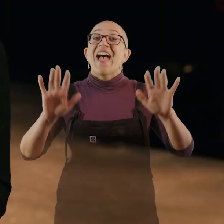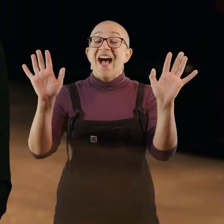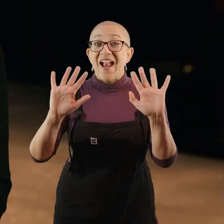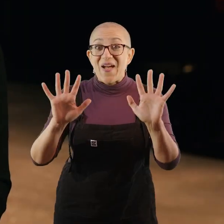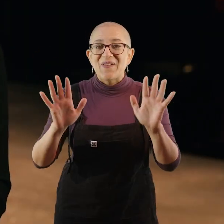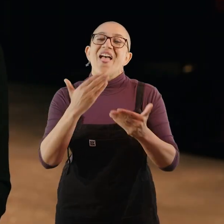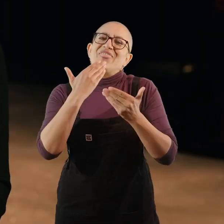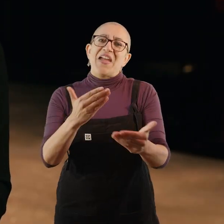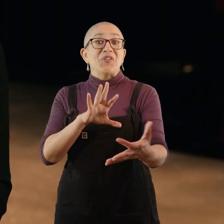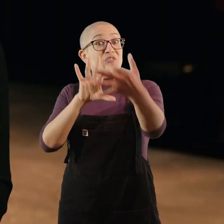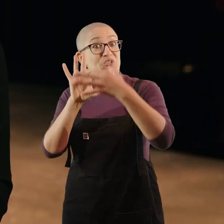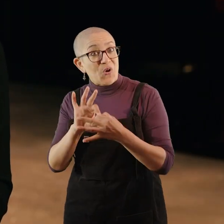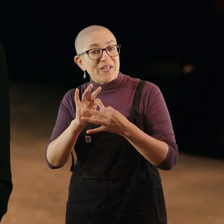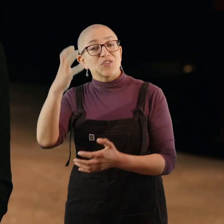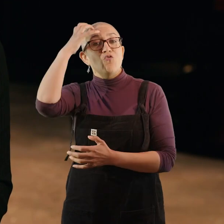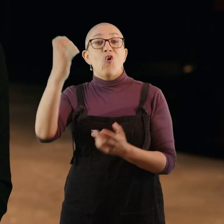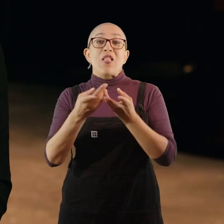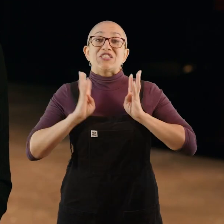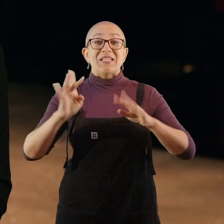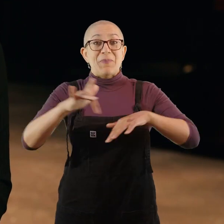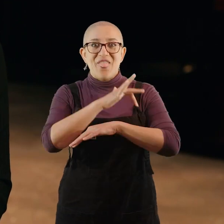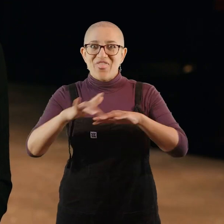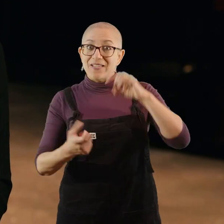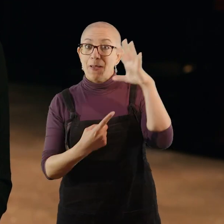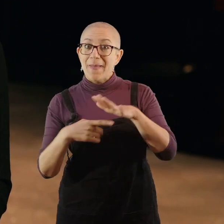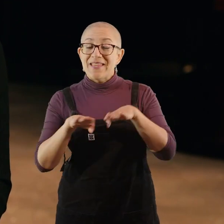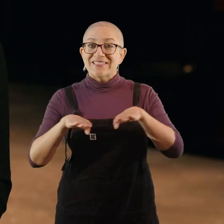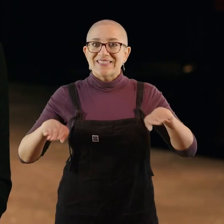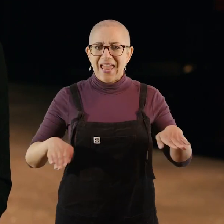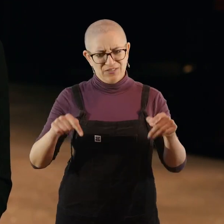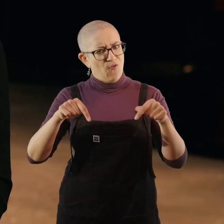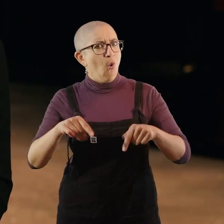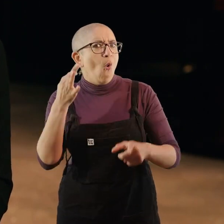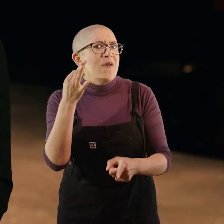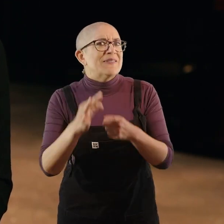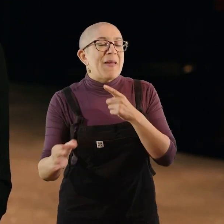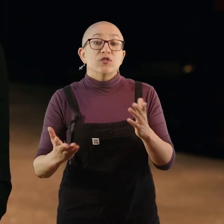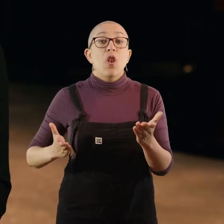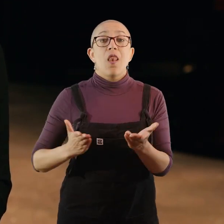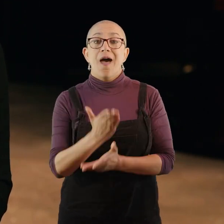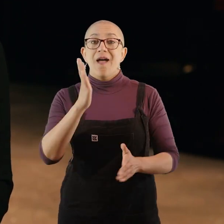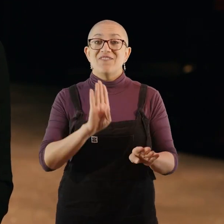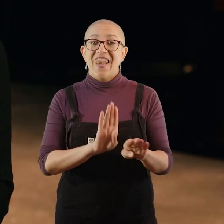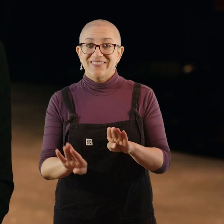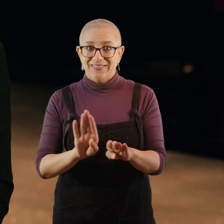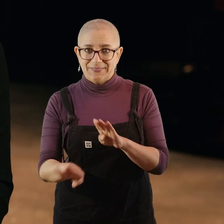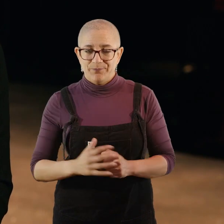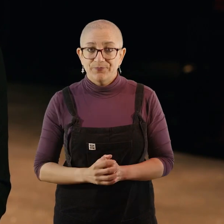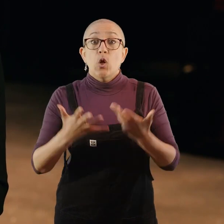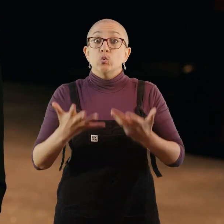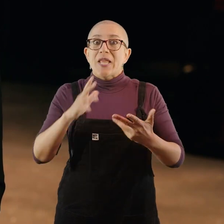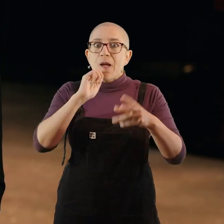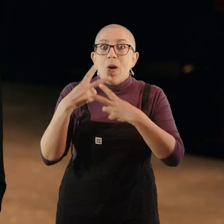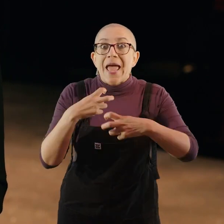Hello, and thank you for joining us on the Royal Shakespeare Theatre's main stage for this very special live lesson. Today we'll be